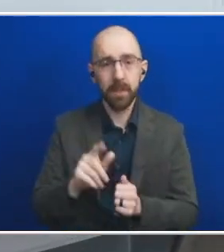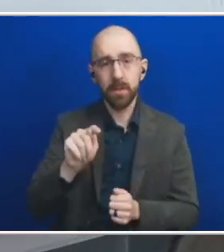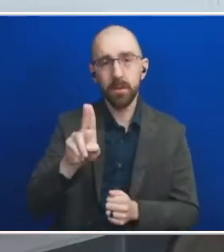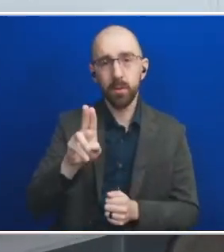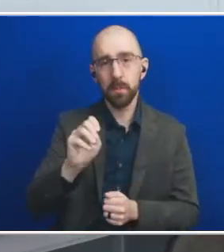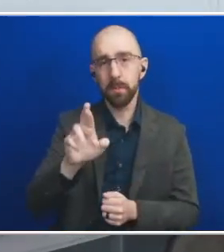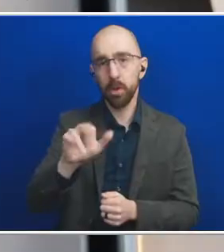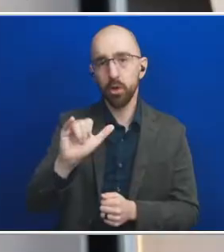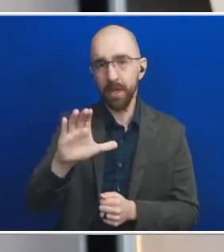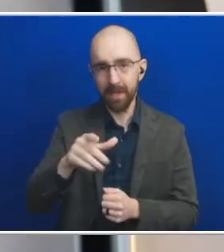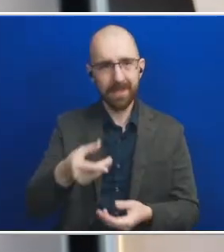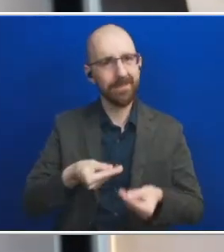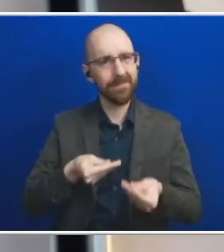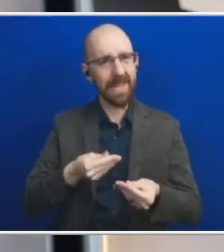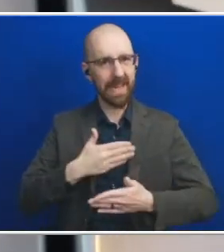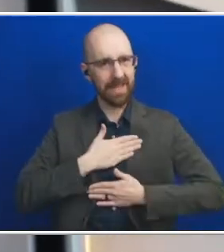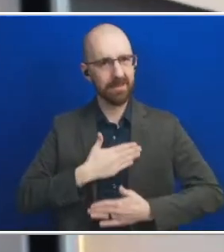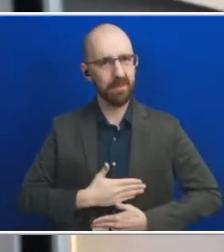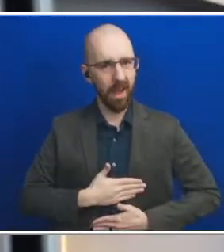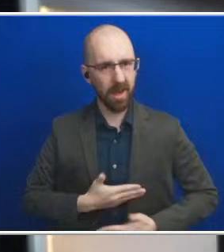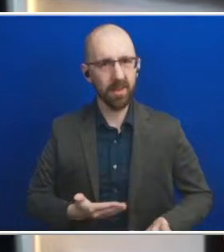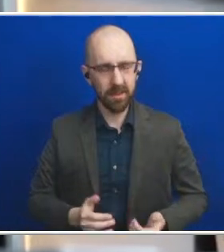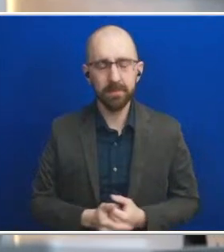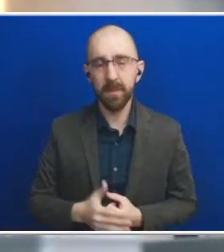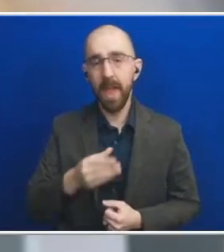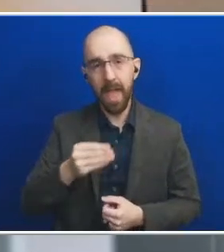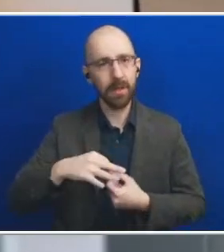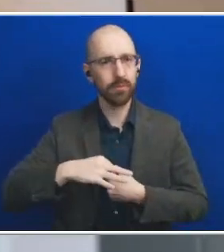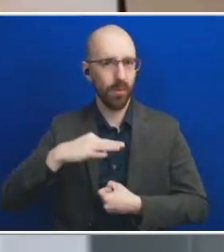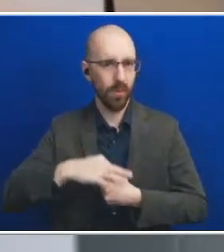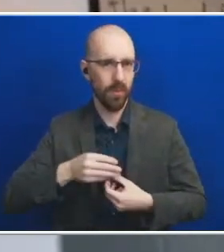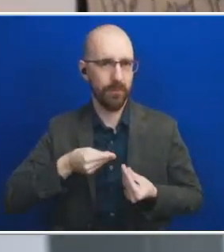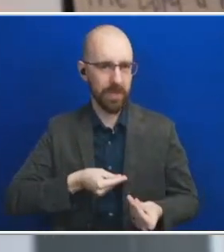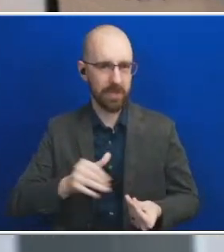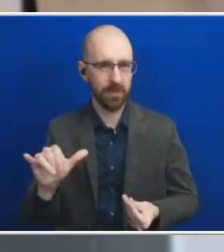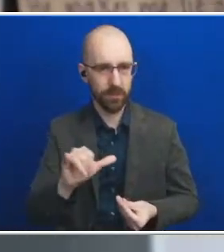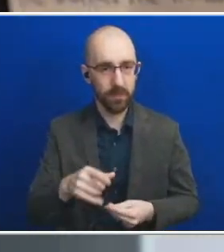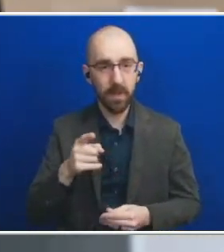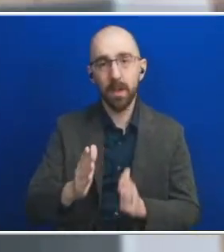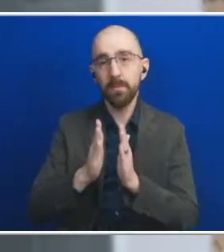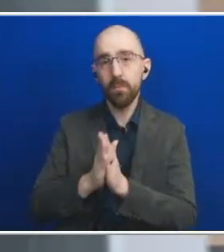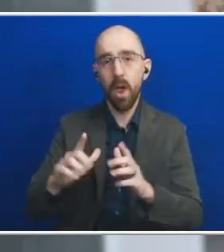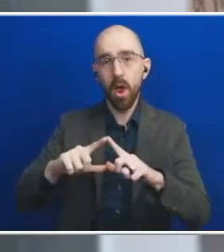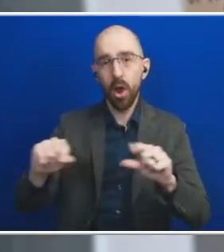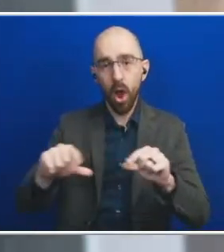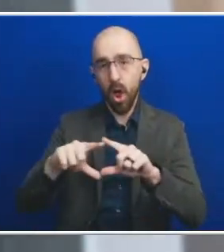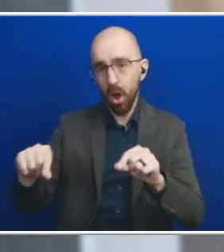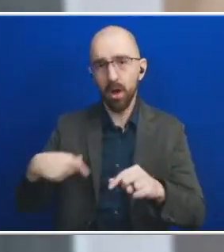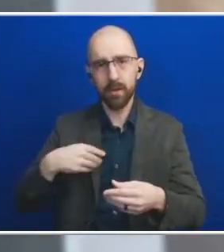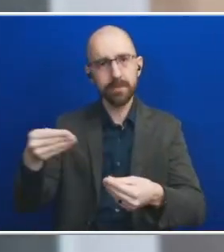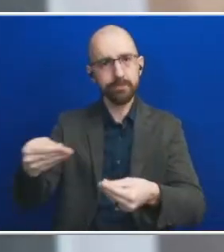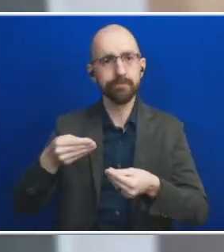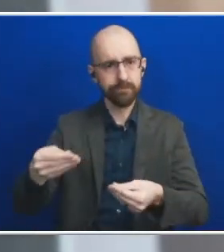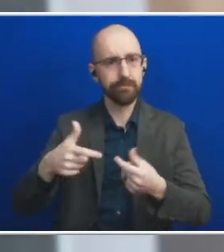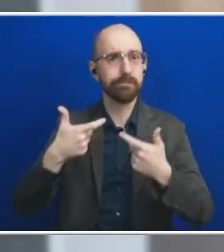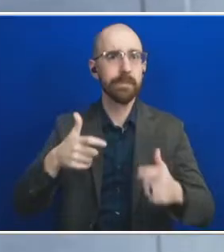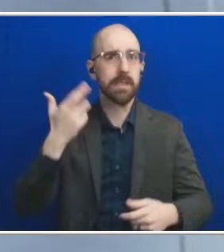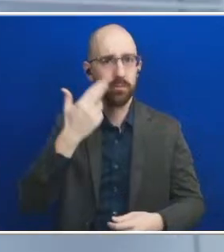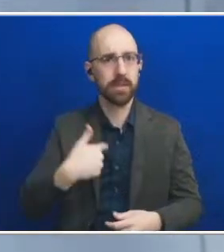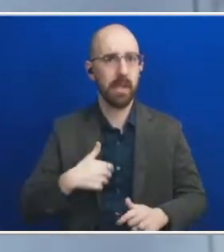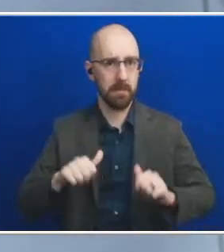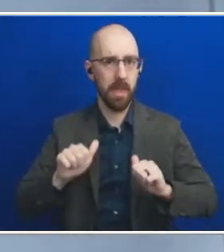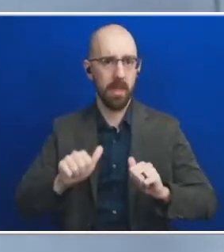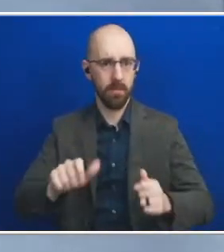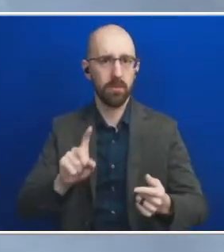body and soul. Prayer cards, that's probably been one of the biggest reasons, honestly, that I've been able to